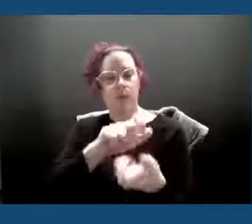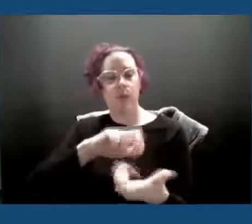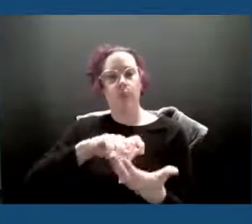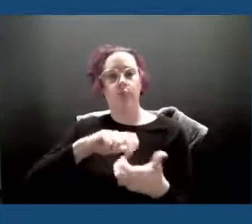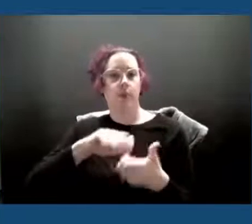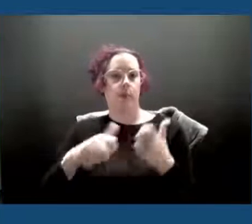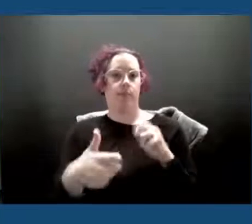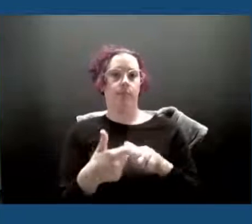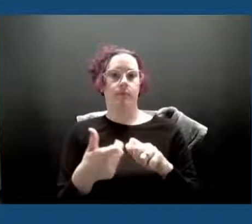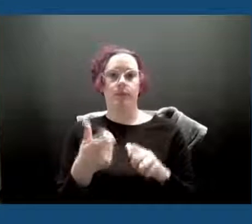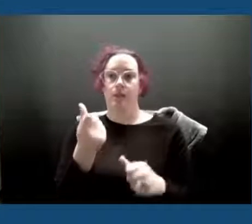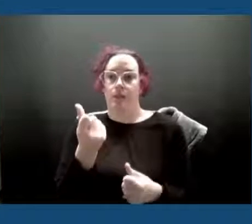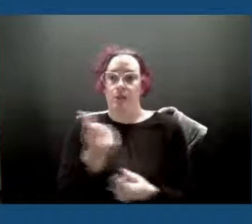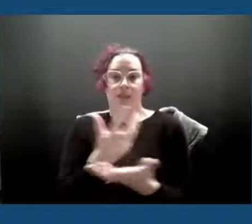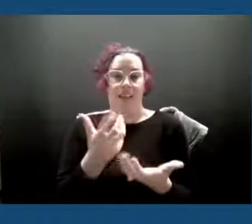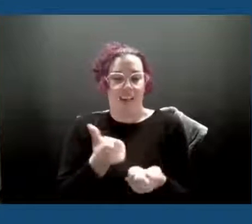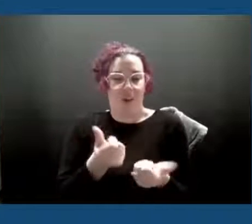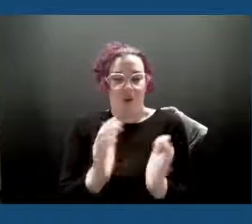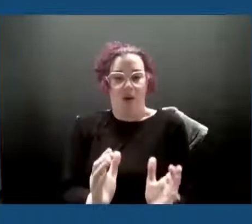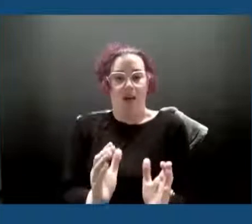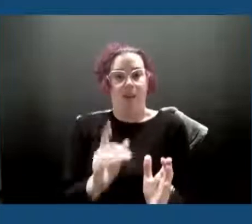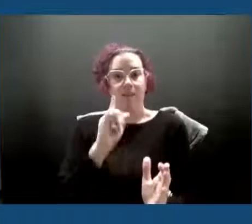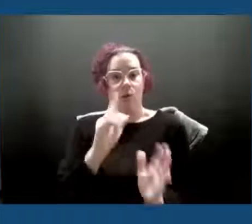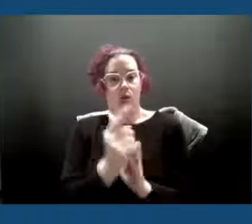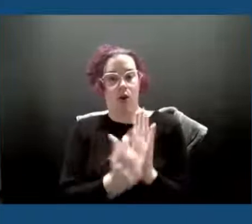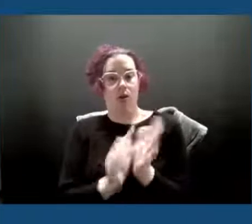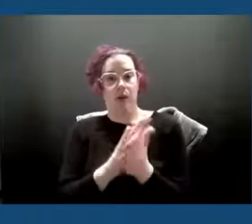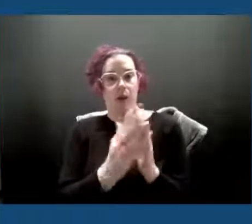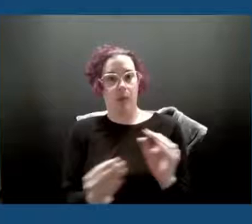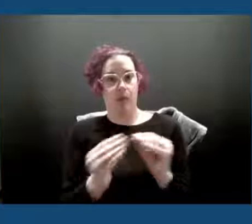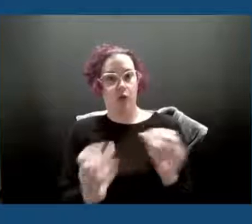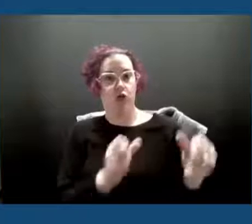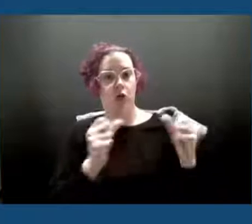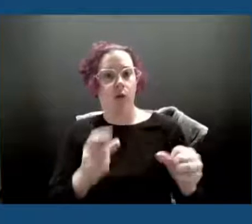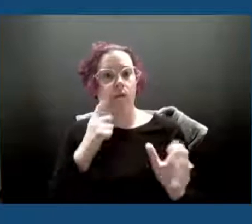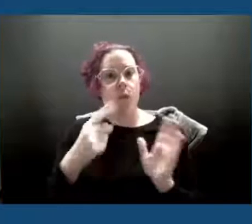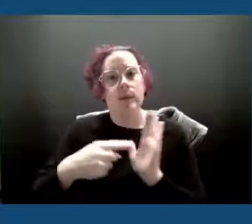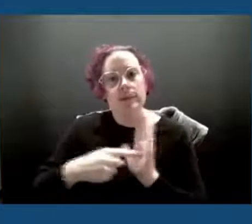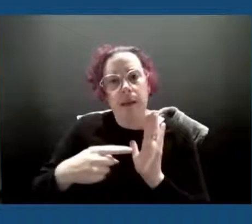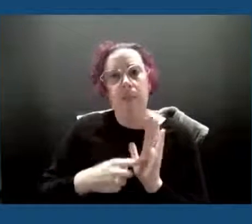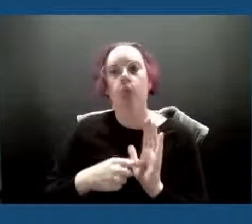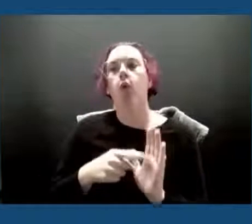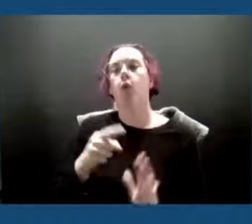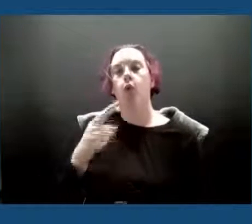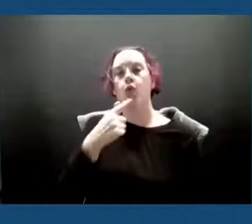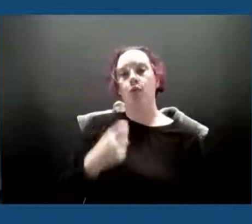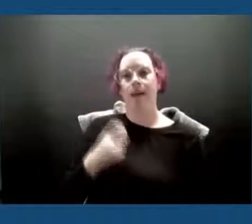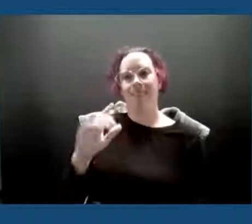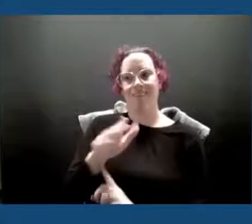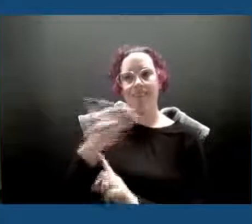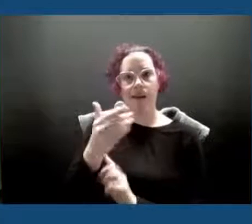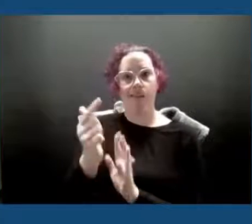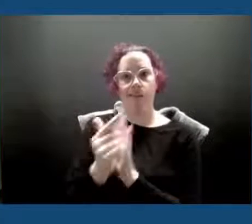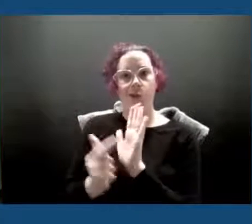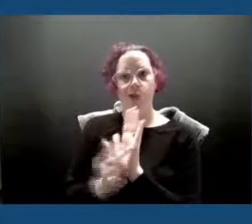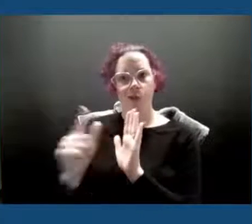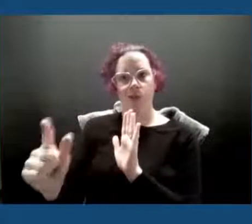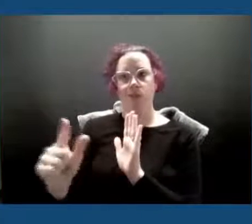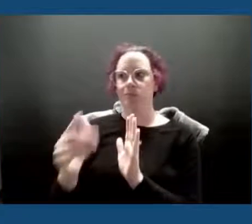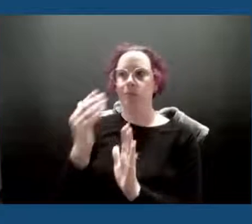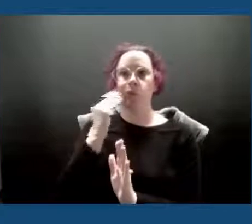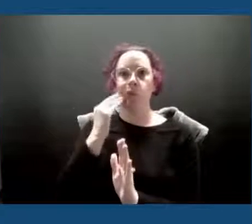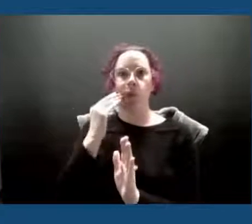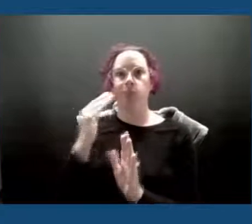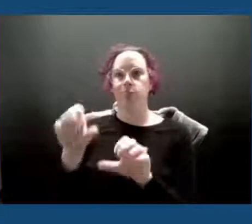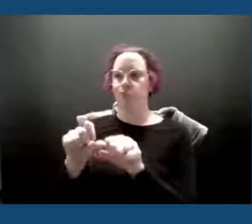laws, like red flag laws, to keep guns out of the hands of domestic abusers, we're saving lives. I'll close